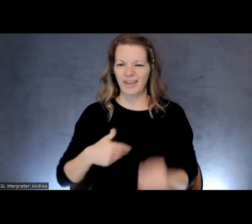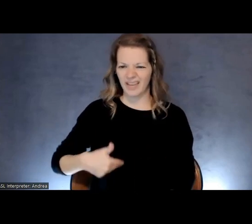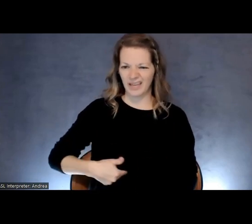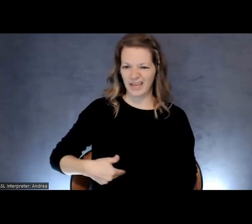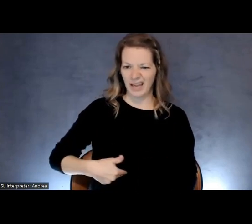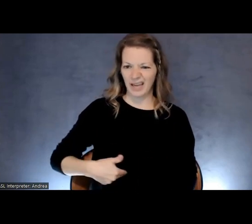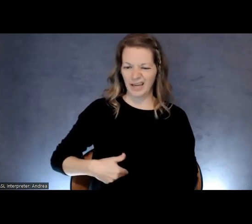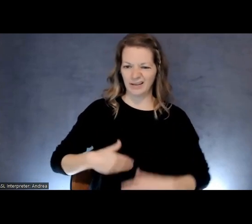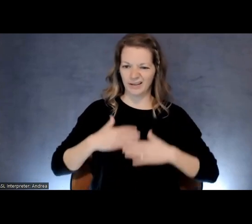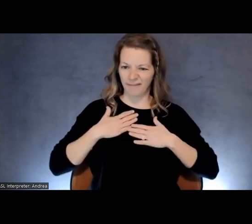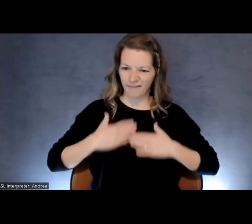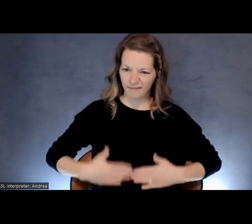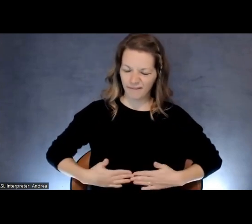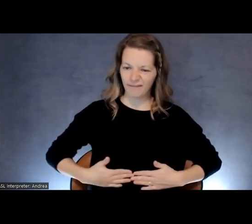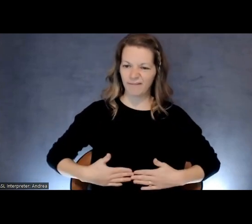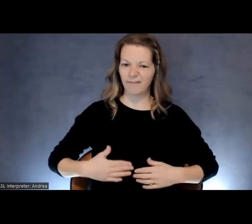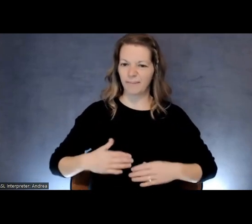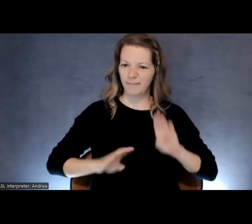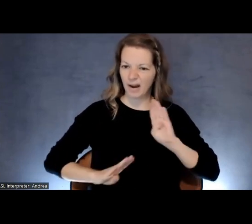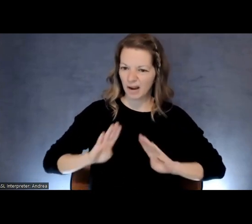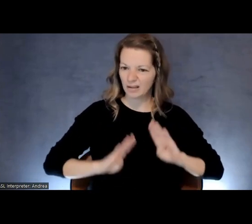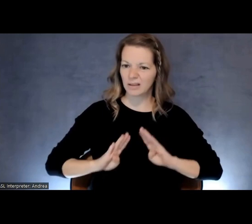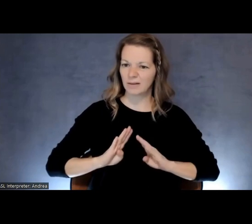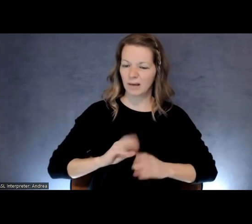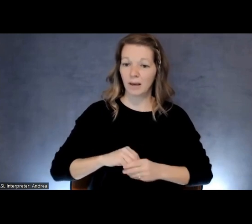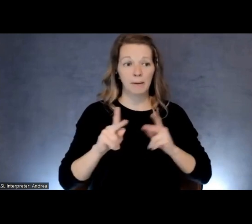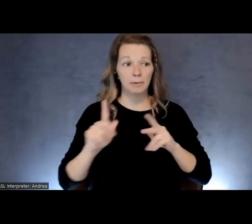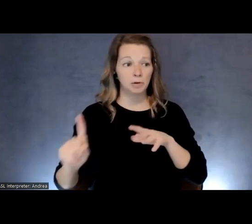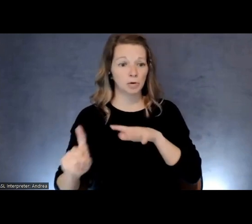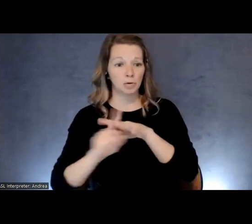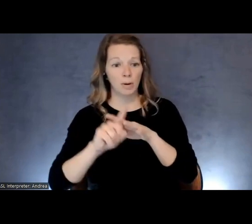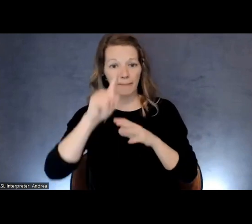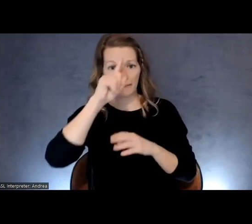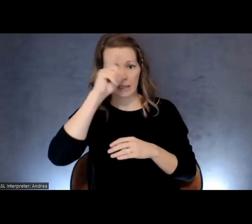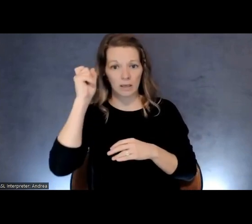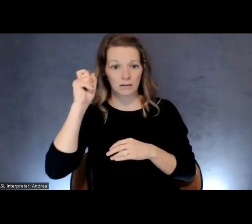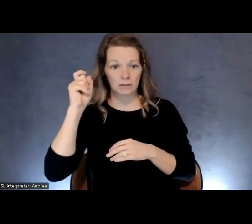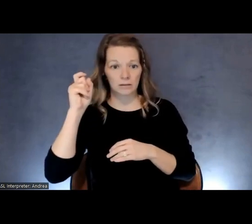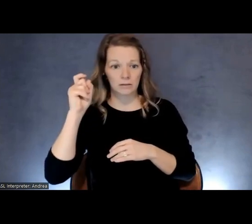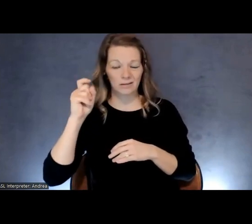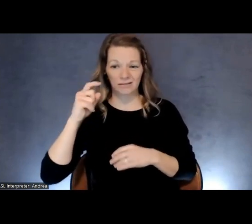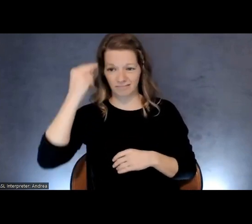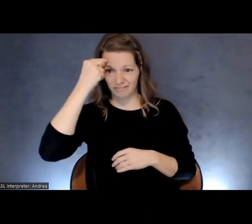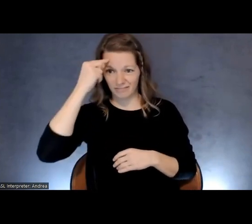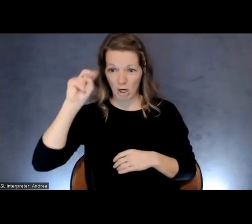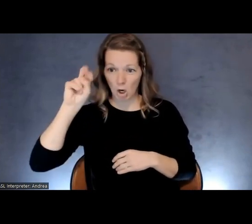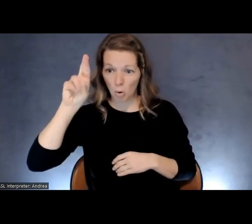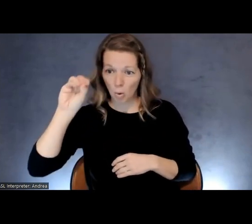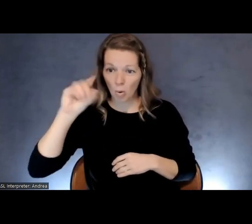it. Is there some ways that people just show up because this is like a physiological or